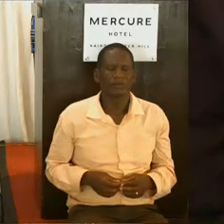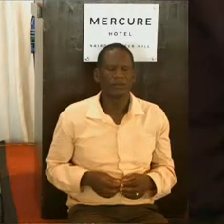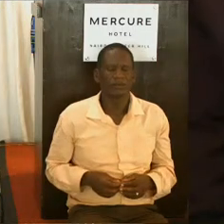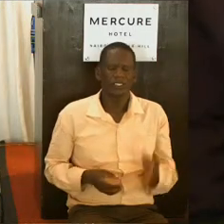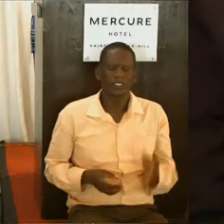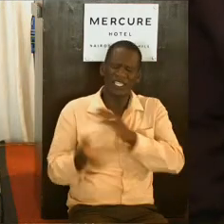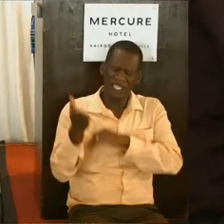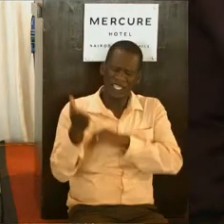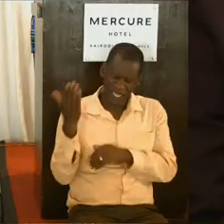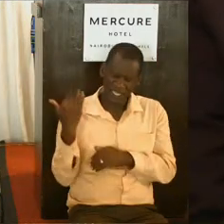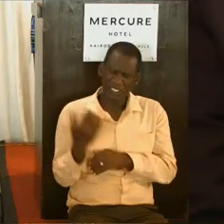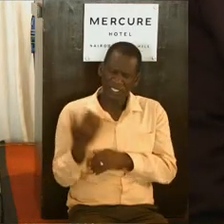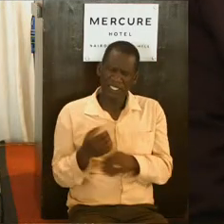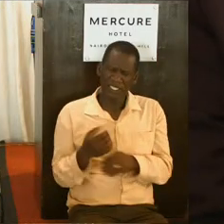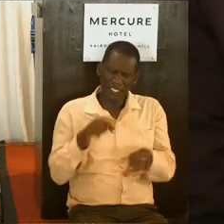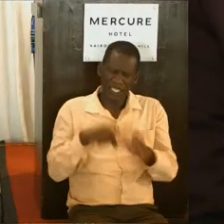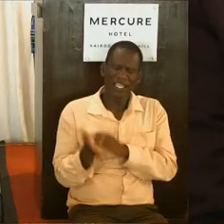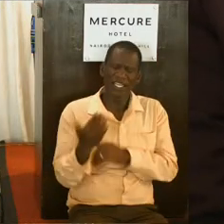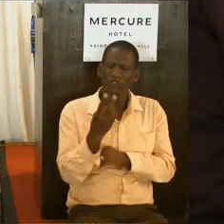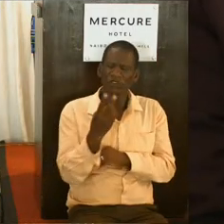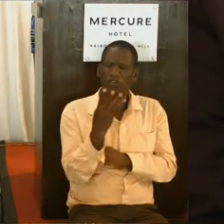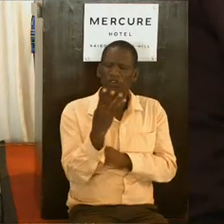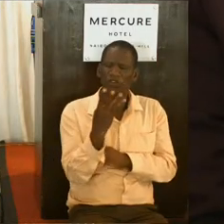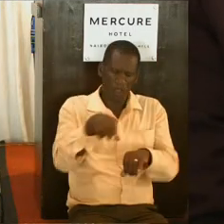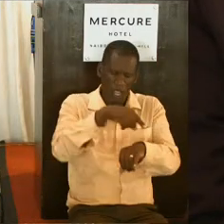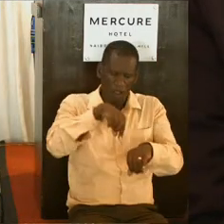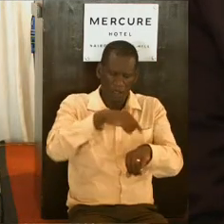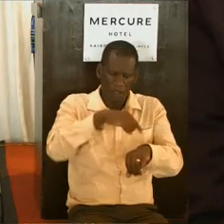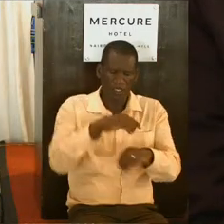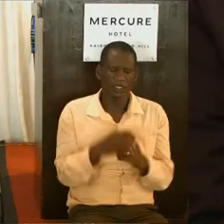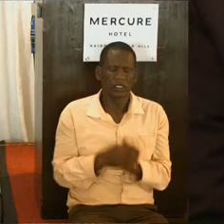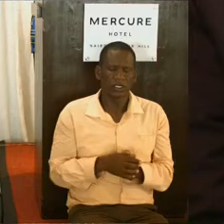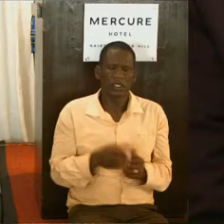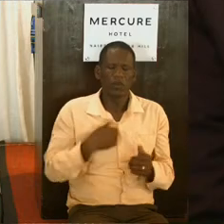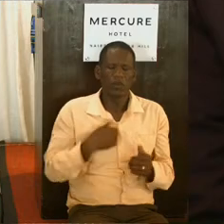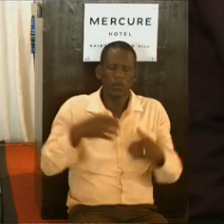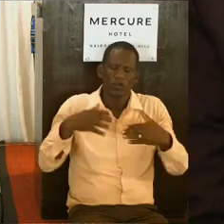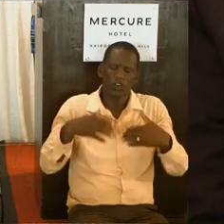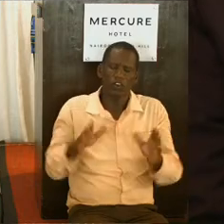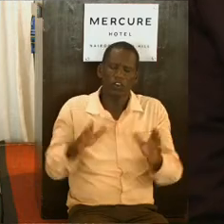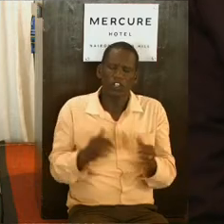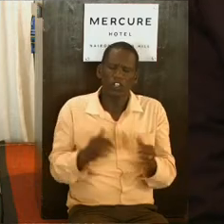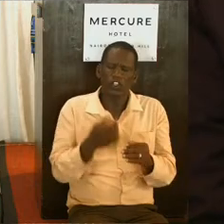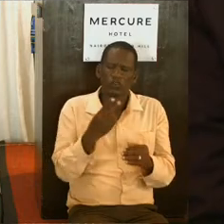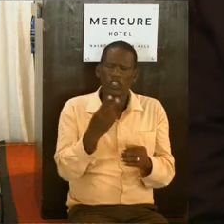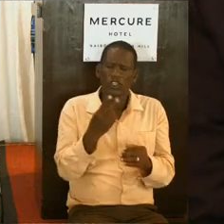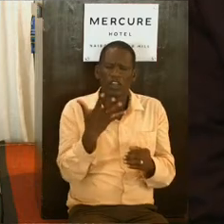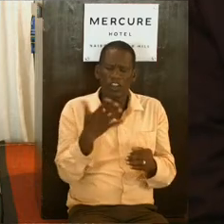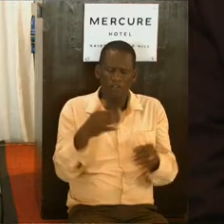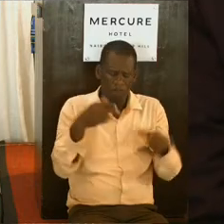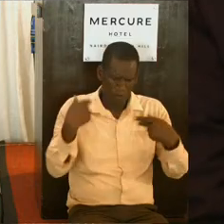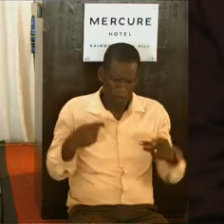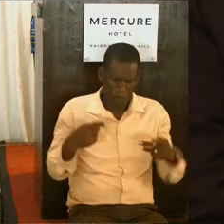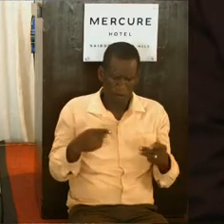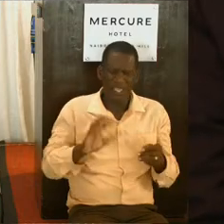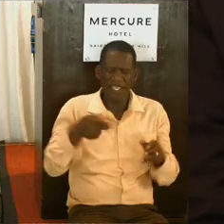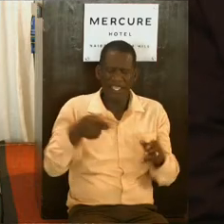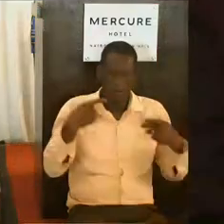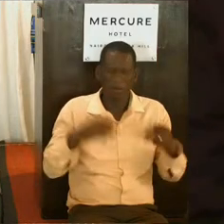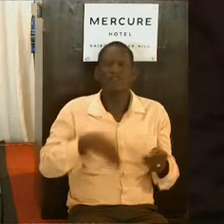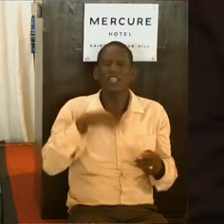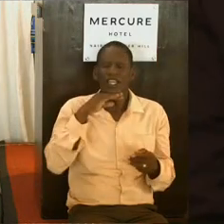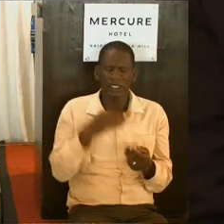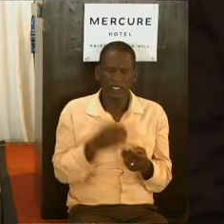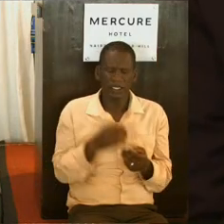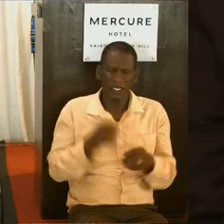for the last within the last 24 hours we lost 25 people Kenyans